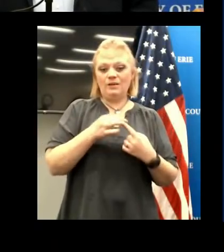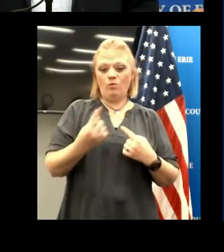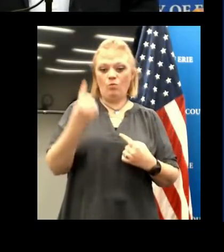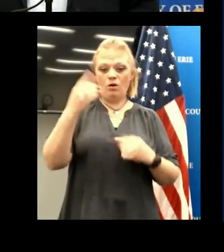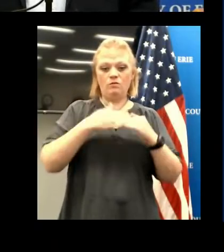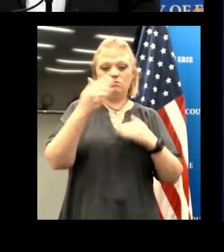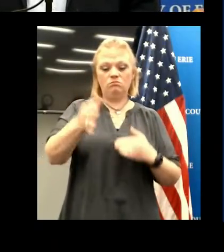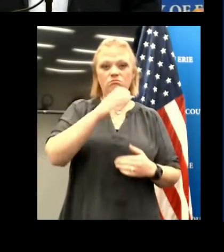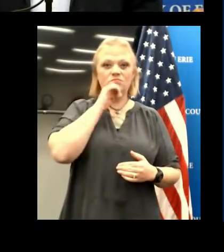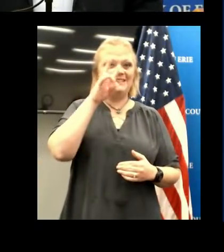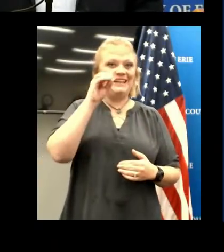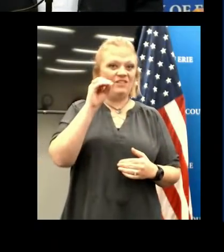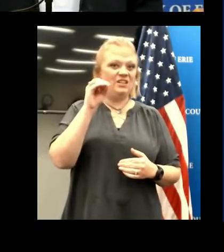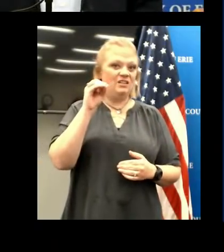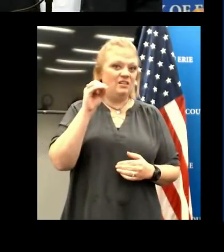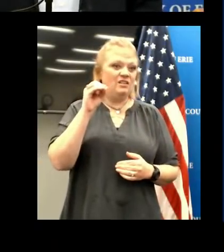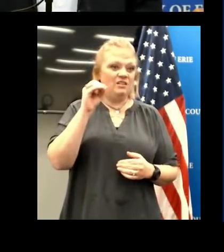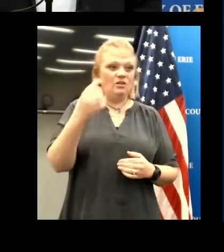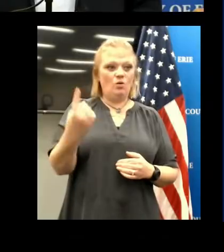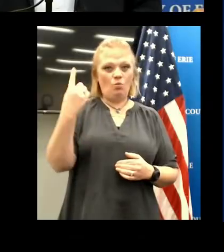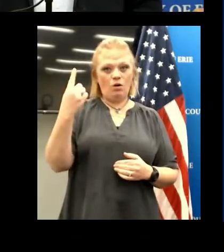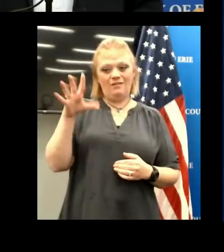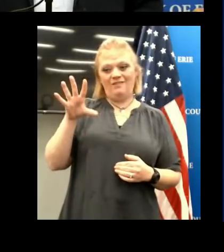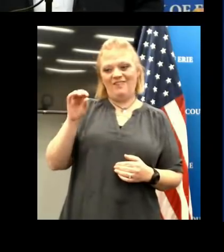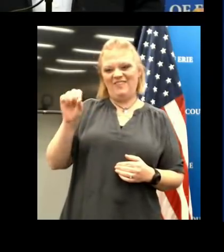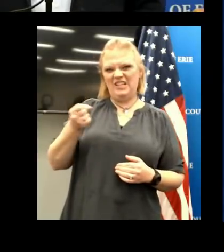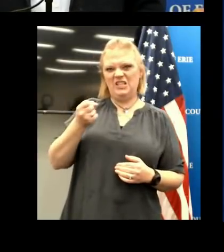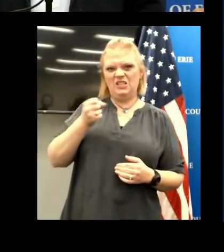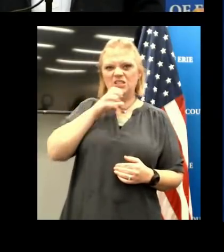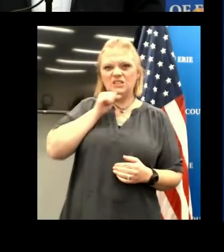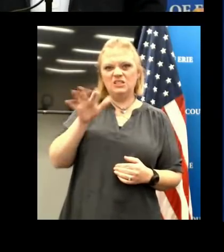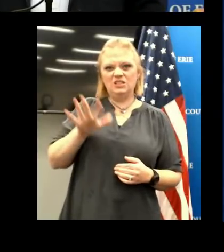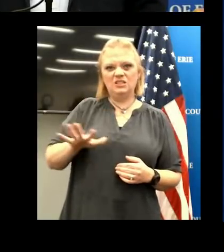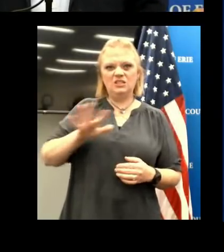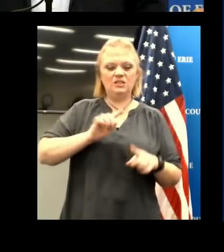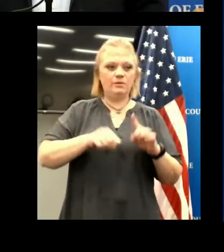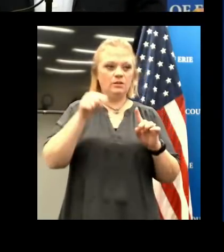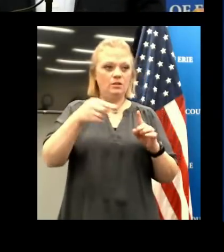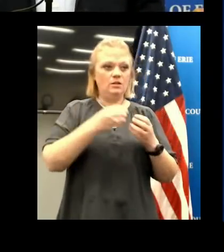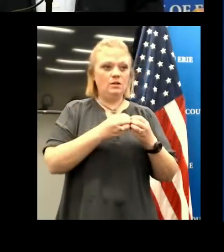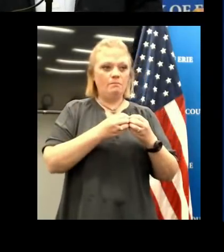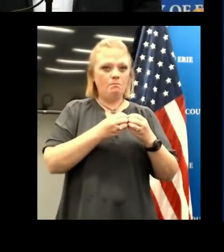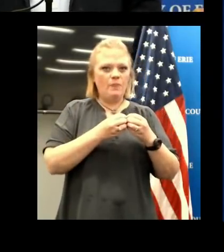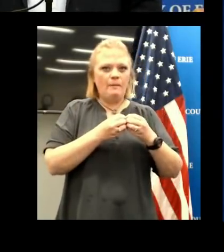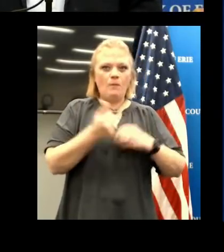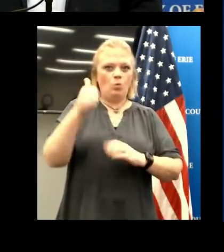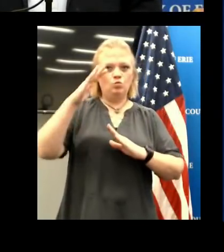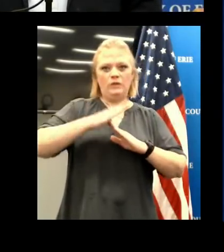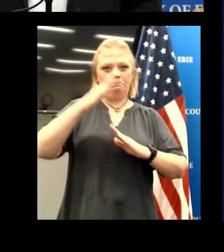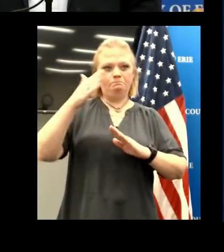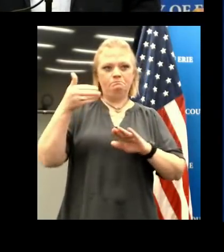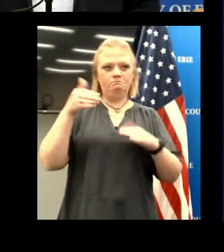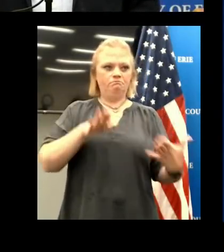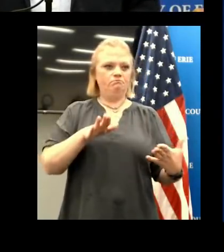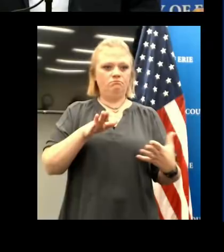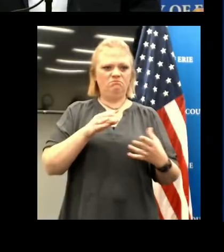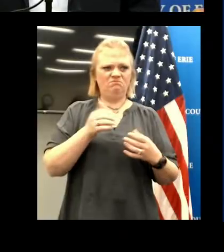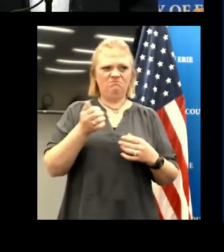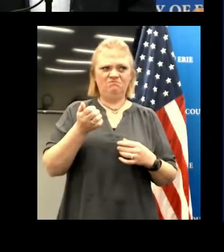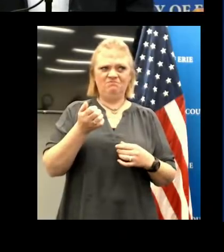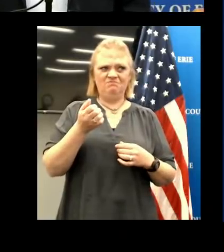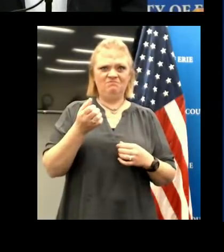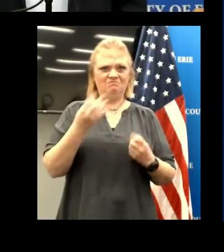70 or older. One was in their 50s. But this is the most deaths we've had in months, I